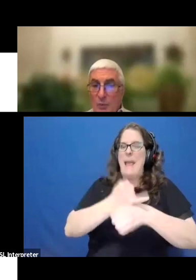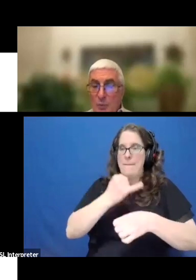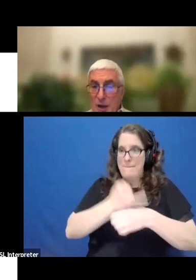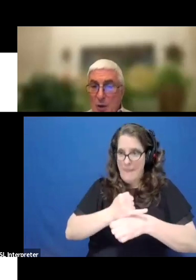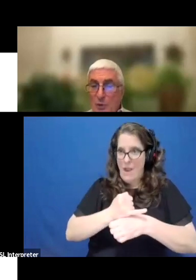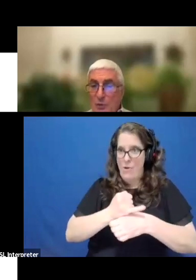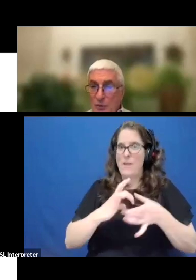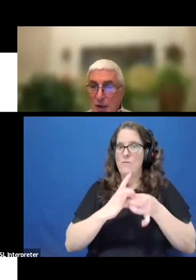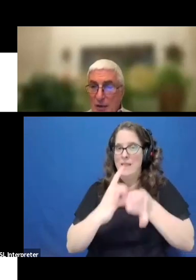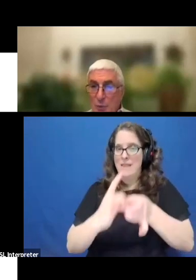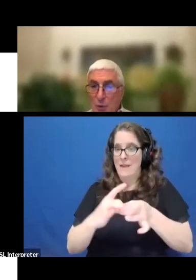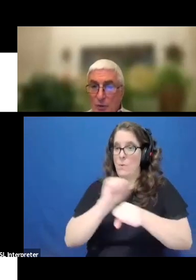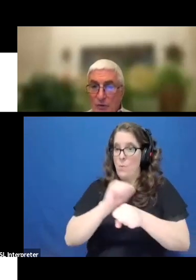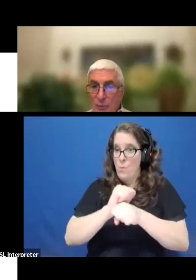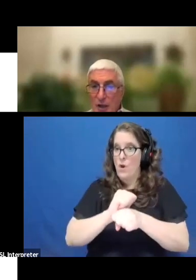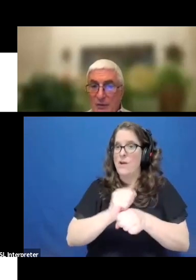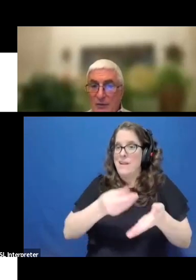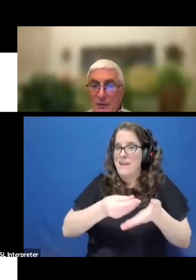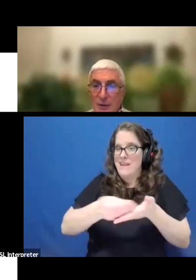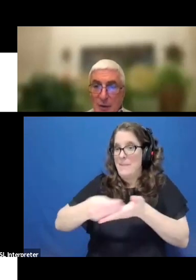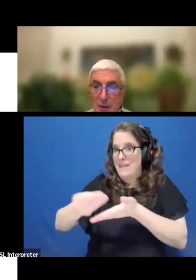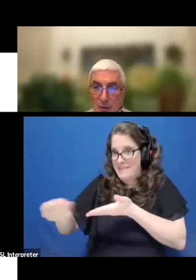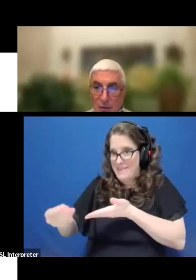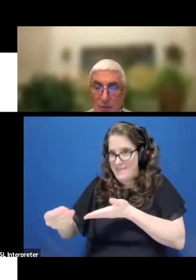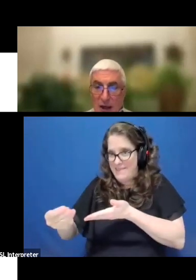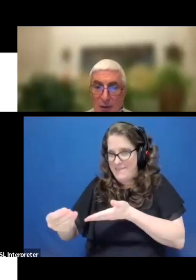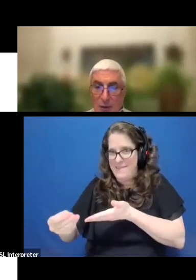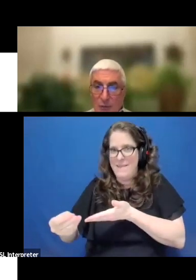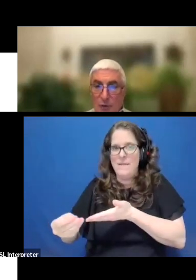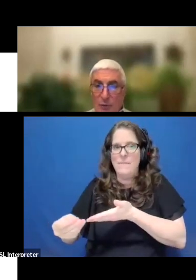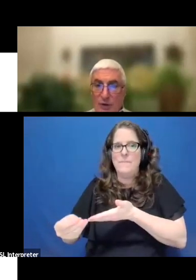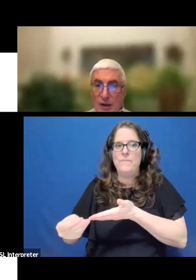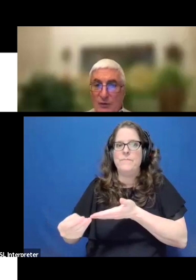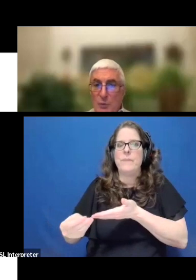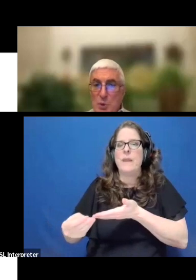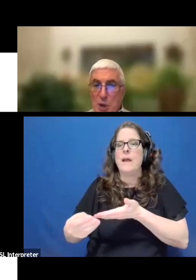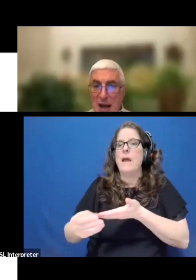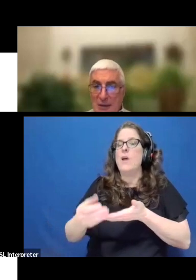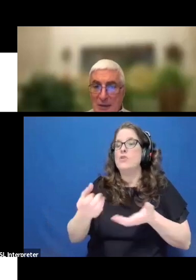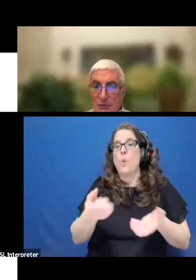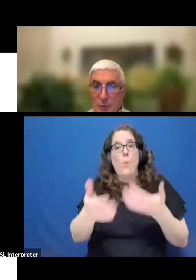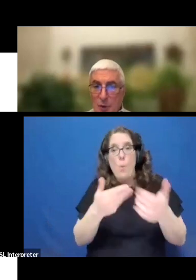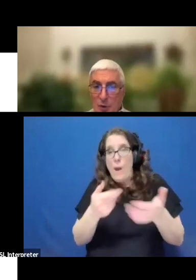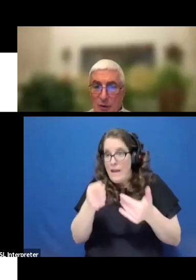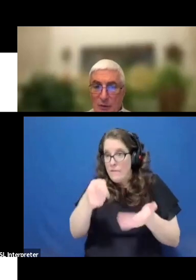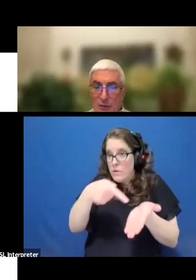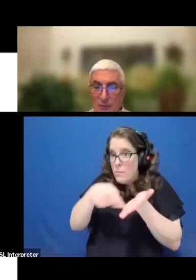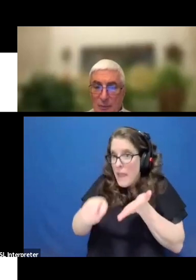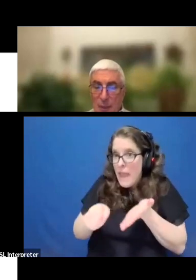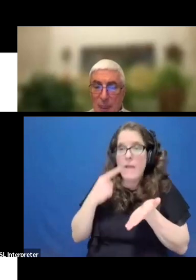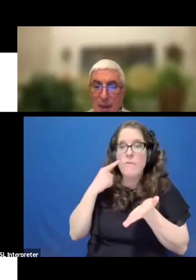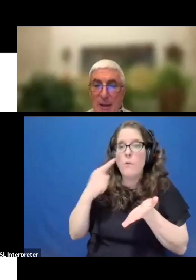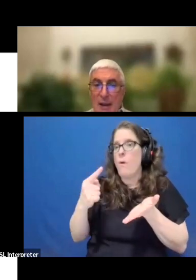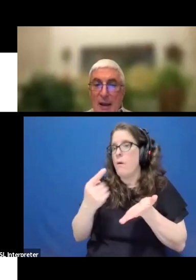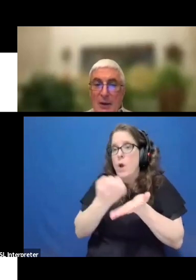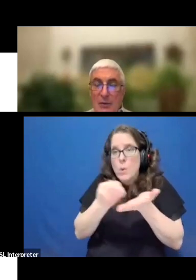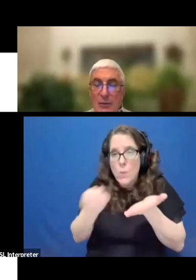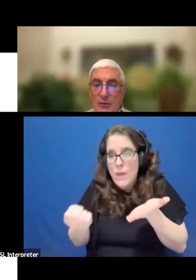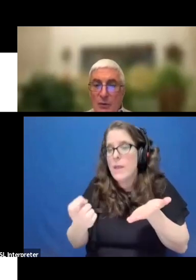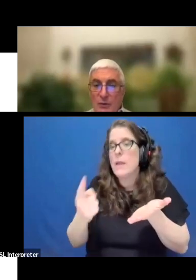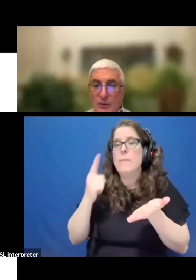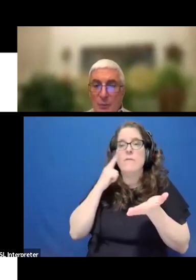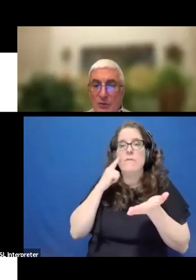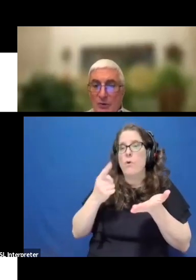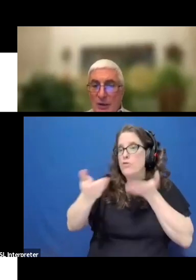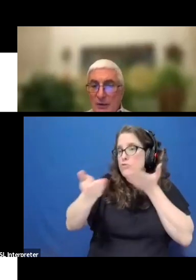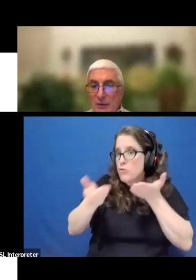called impairment-related work expenses. The value of those gets subtracted from earnings. And the other is